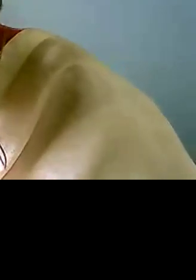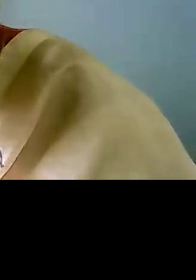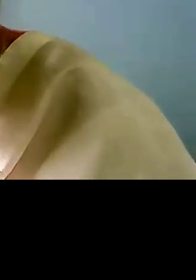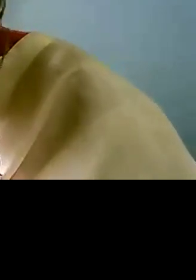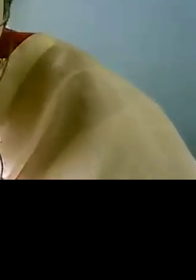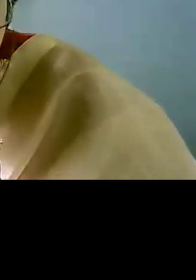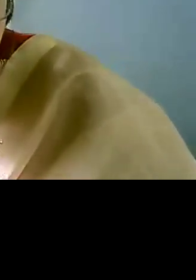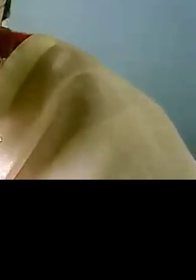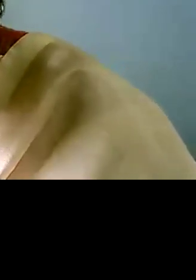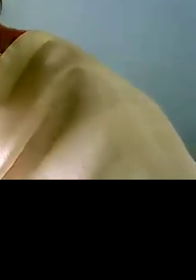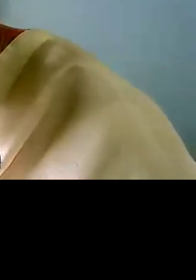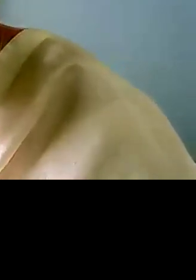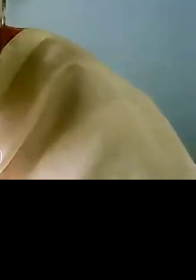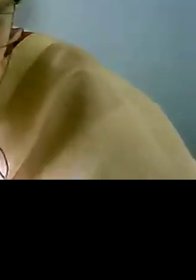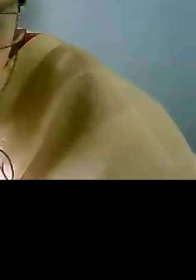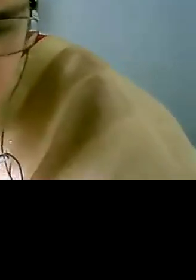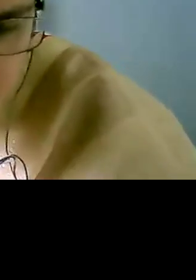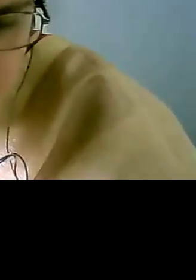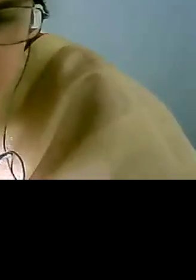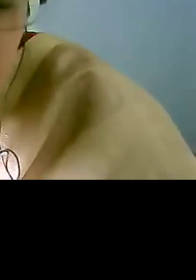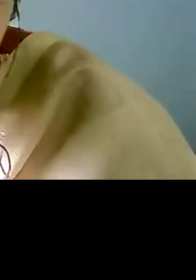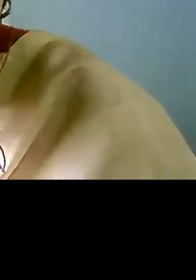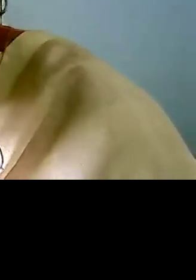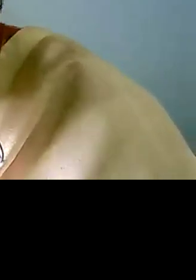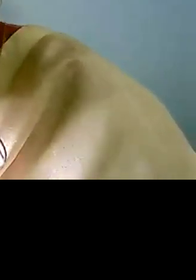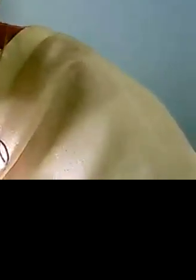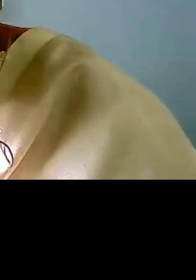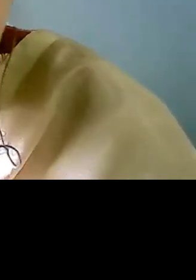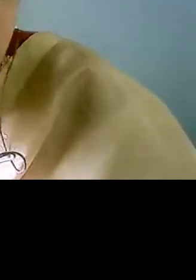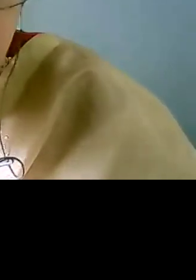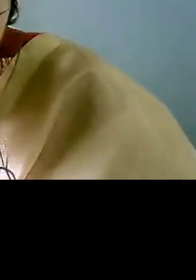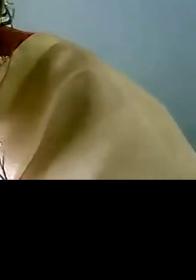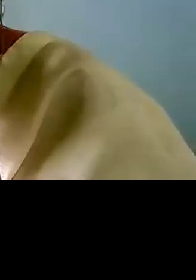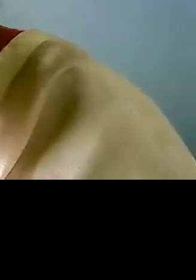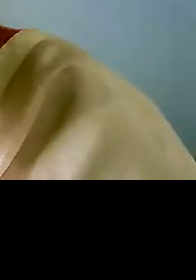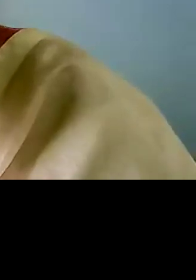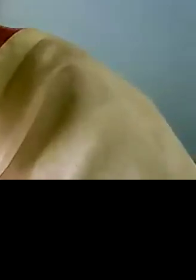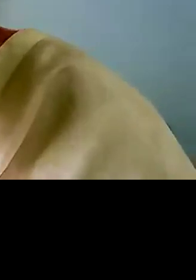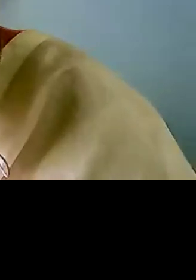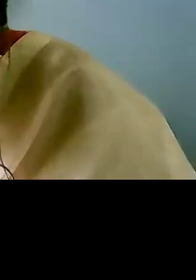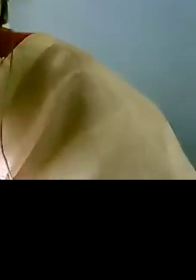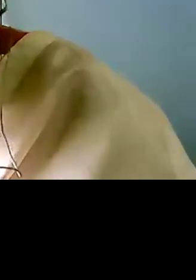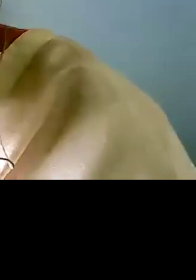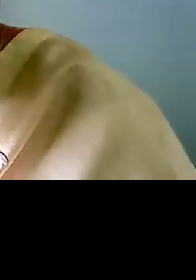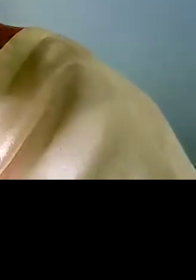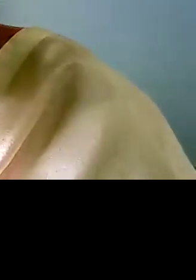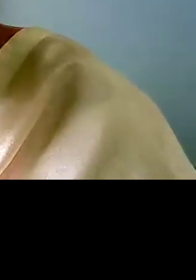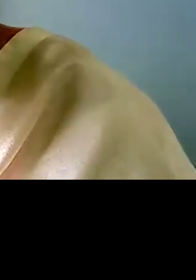are the coordinators of this calendar of activities events at AYJ and HSD, for all the coordination and for